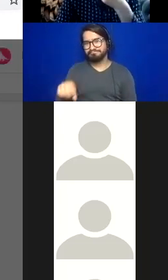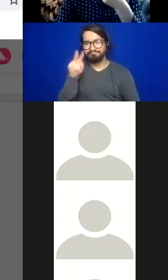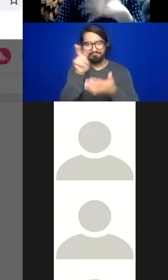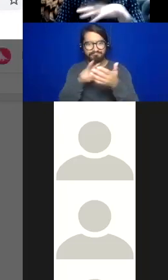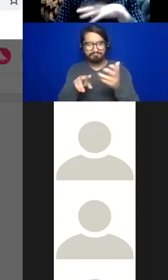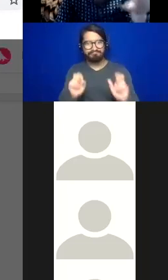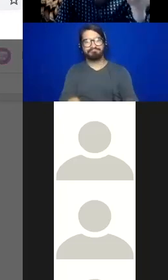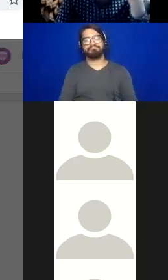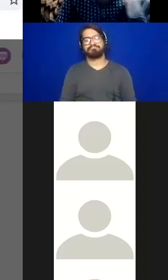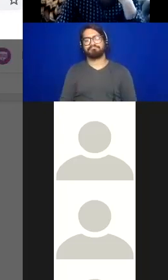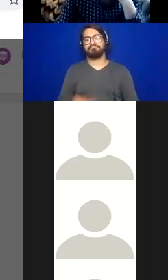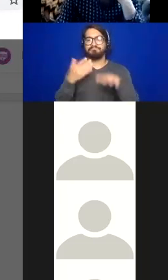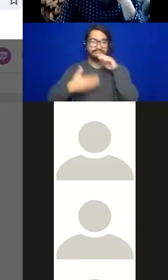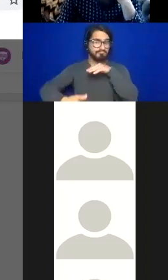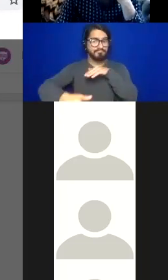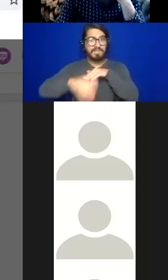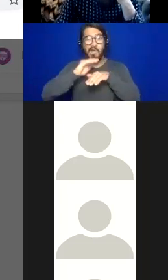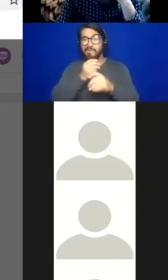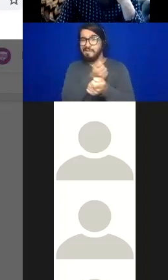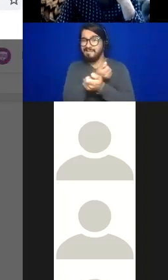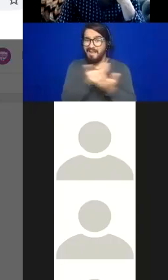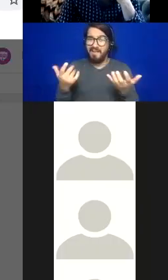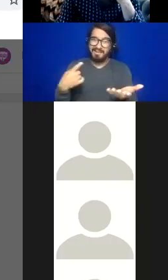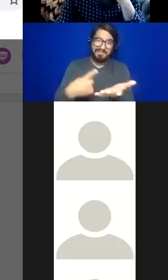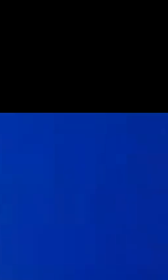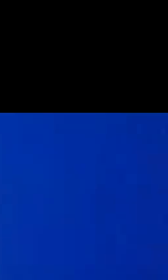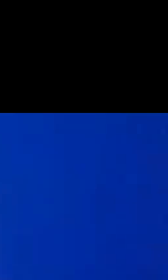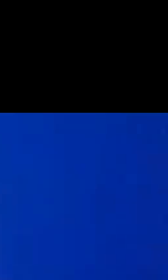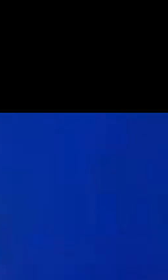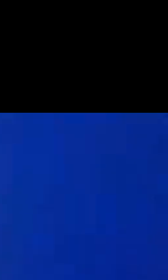Yeah, so it covers all the resources that I mentioned here.